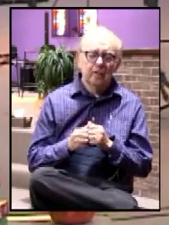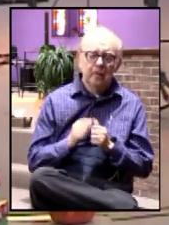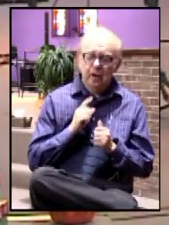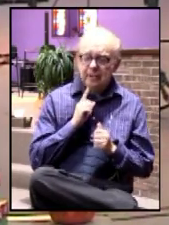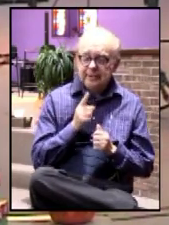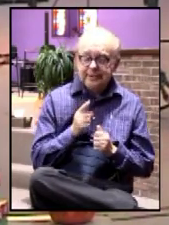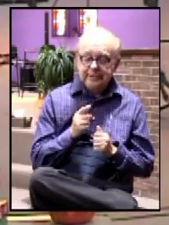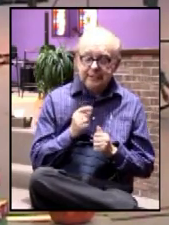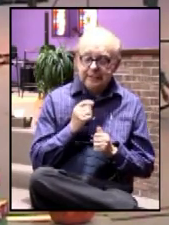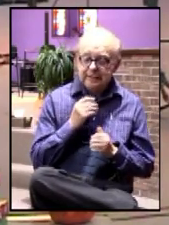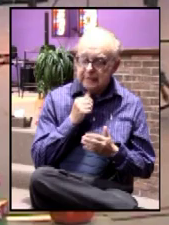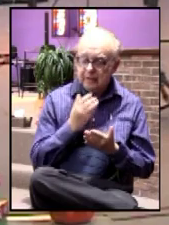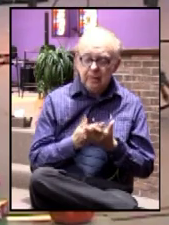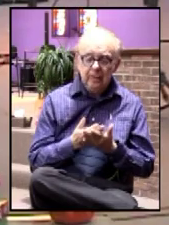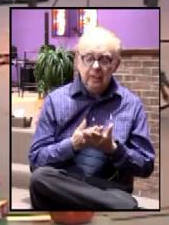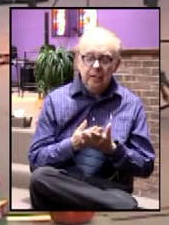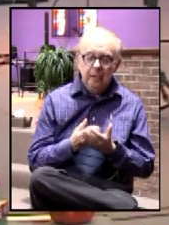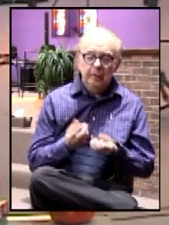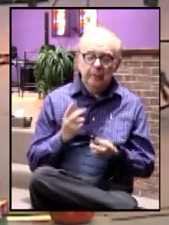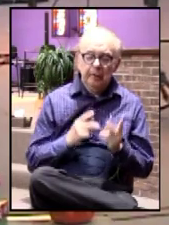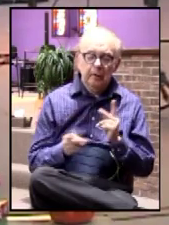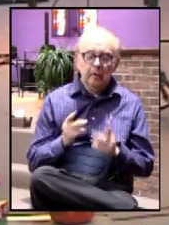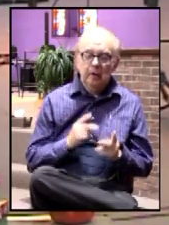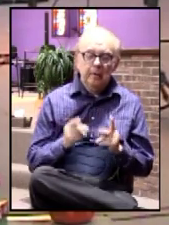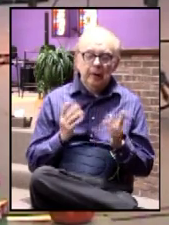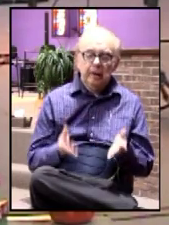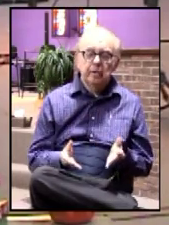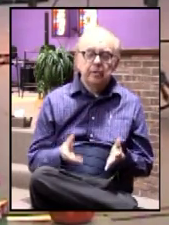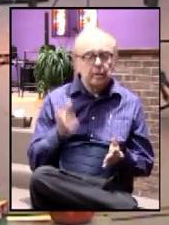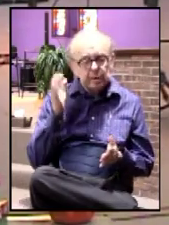And it's unfortunate that a lot of people aren't going to be here to listen to this,